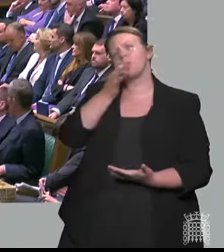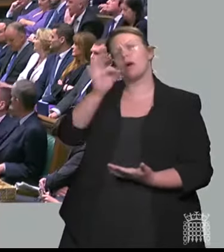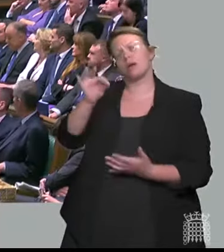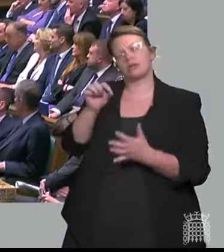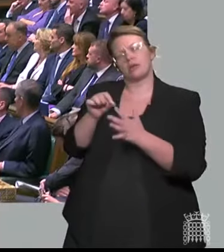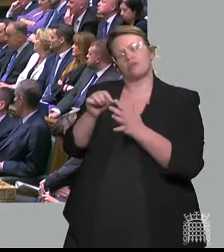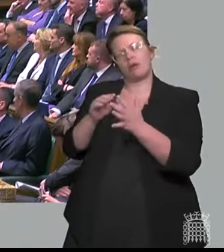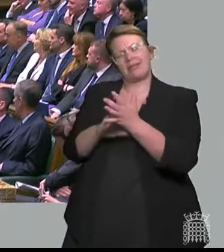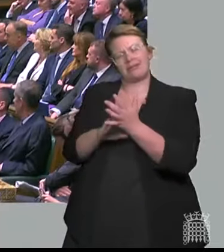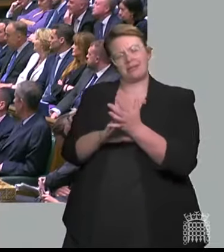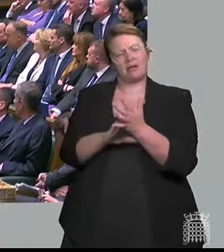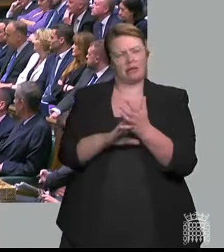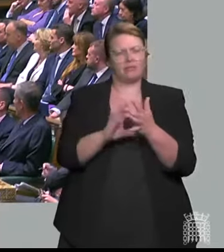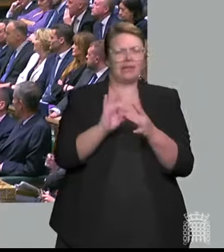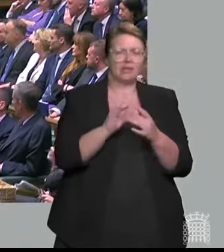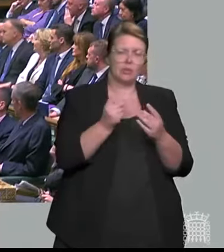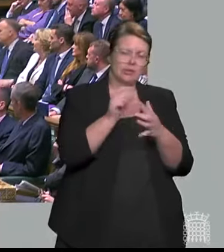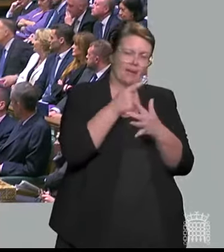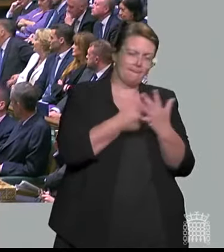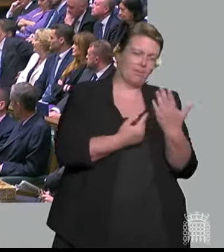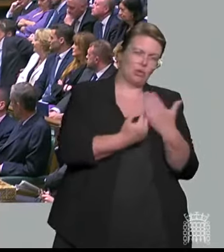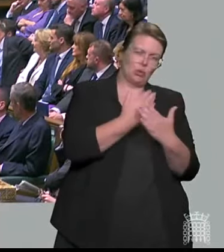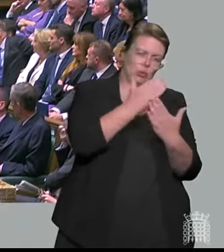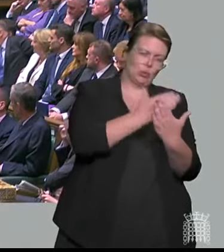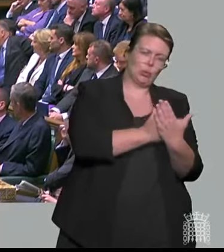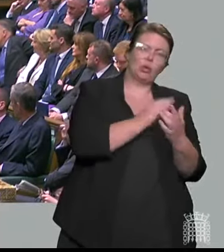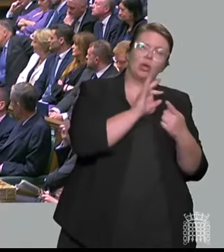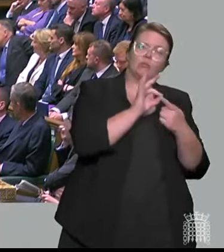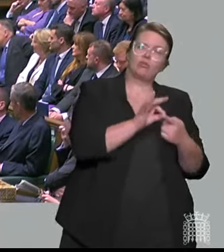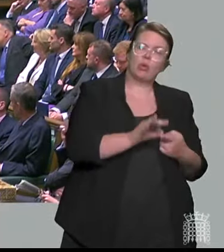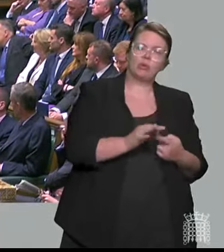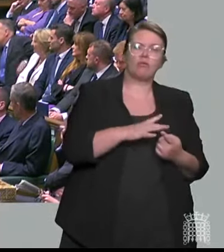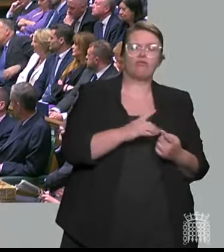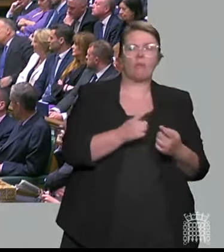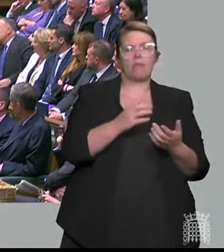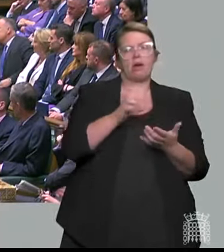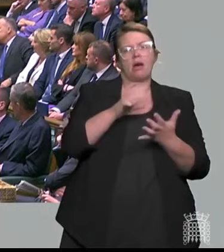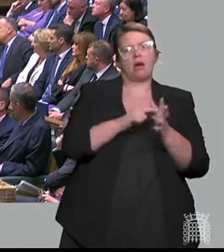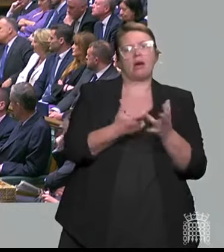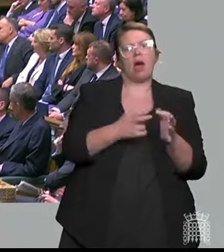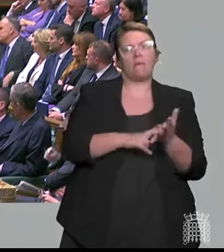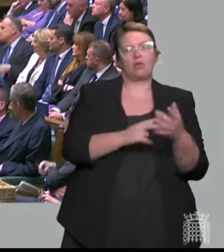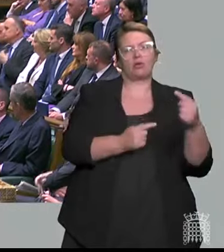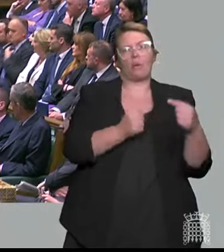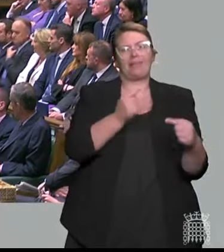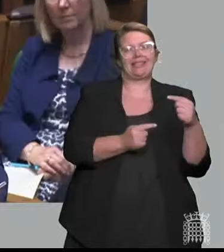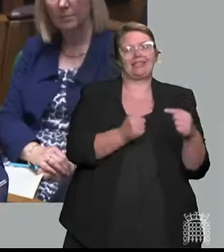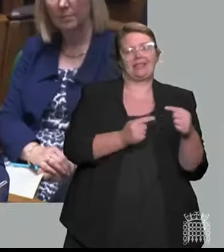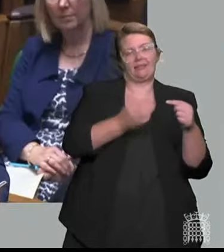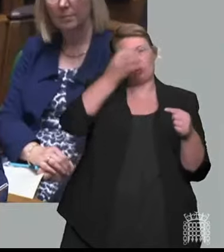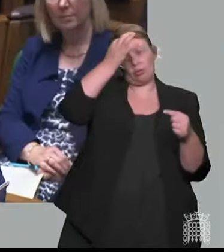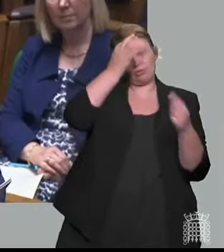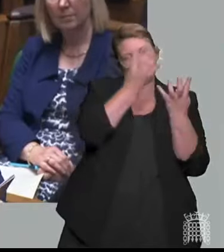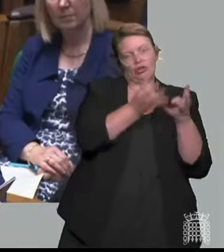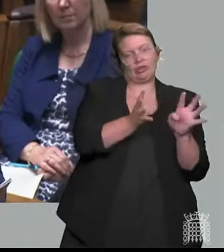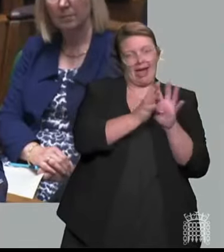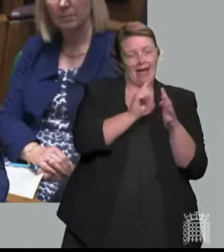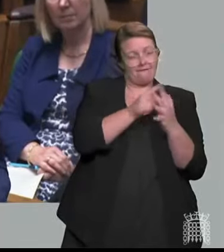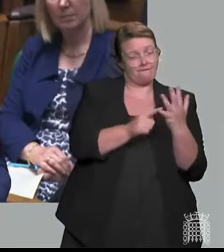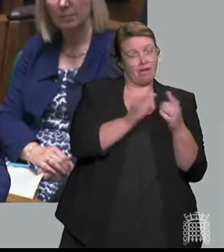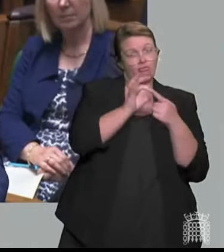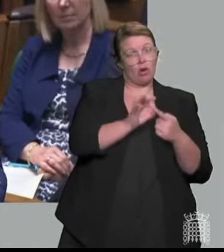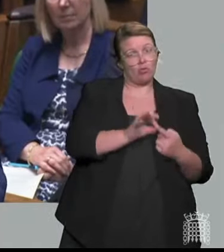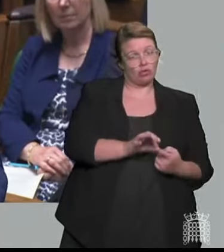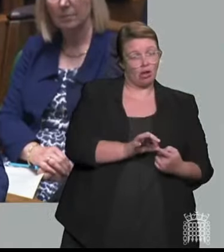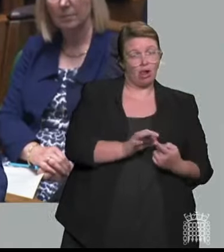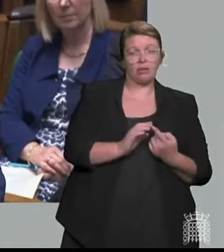Competitiveness Commission, which I chair, which would deliver net zero cheaply and without deindustrialising our economy? It would help British manufacturers